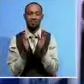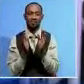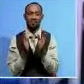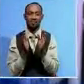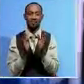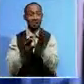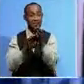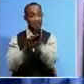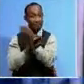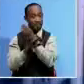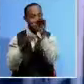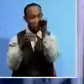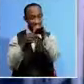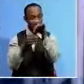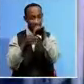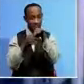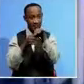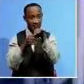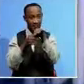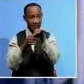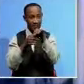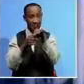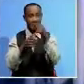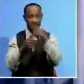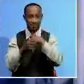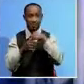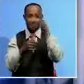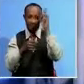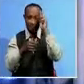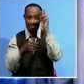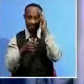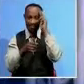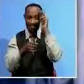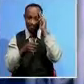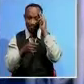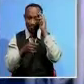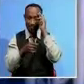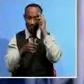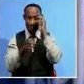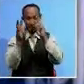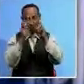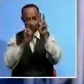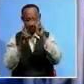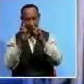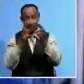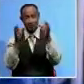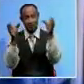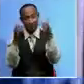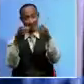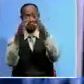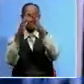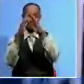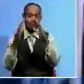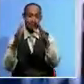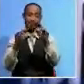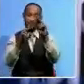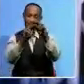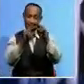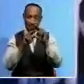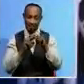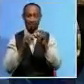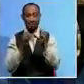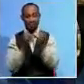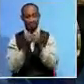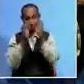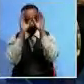Before the election, I remember visiting Community House, and I sat with the president